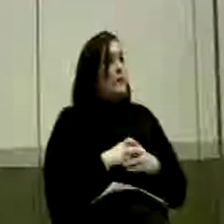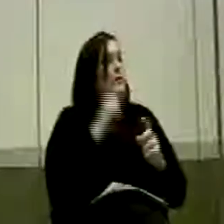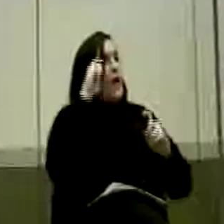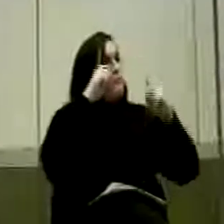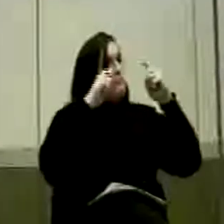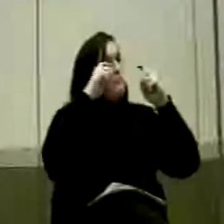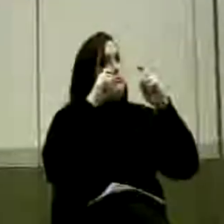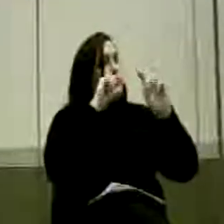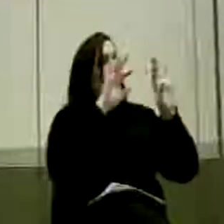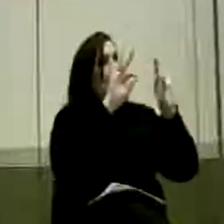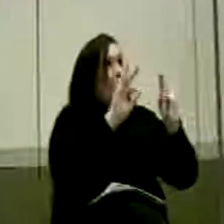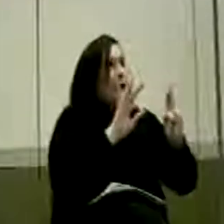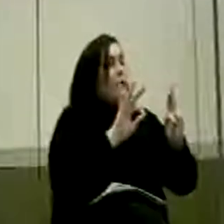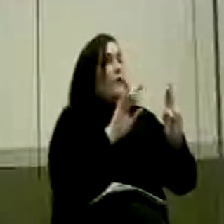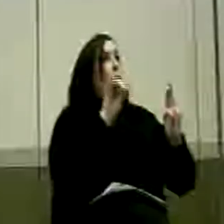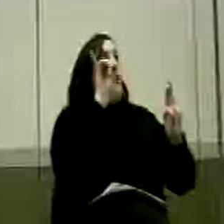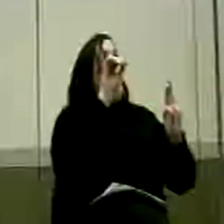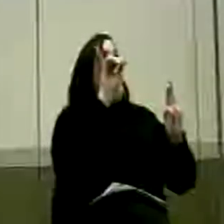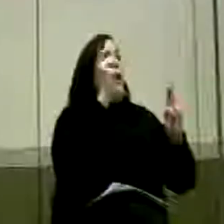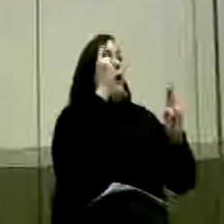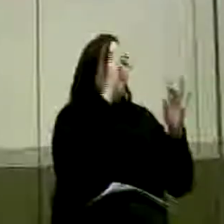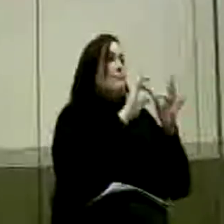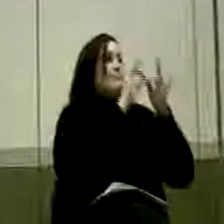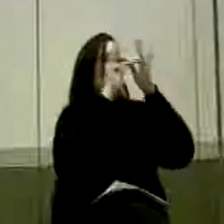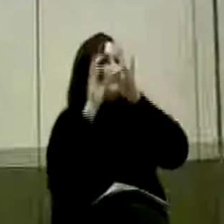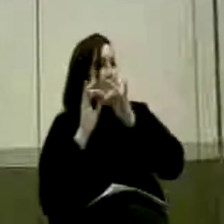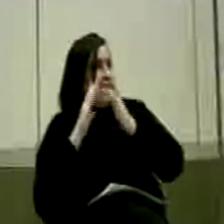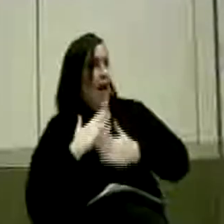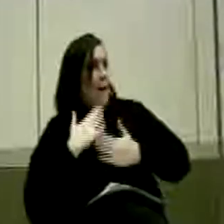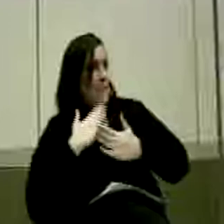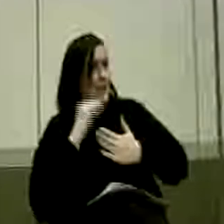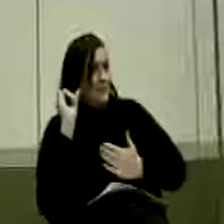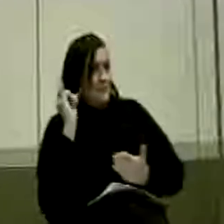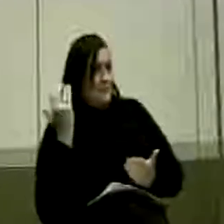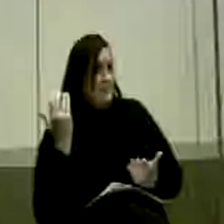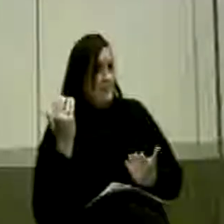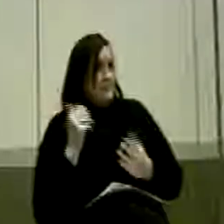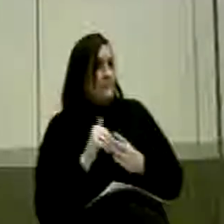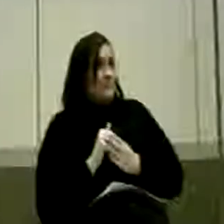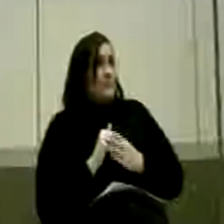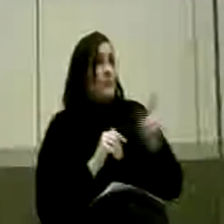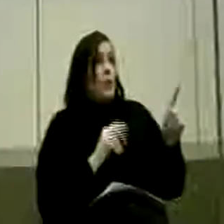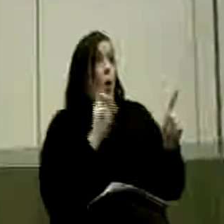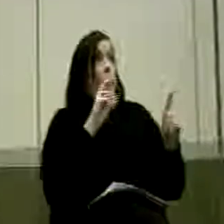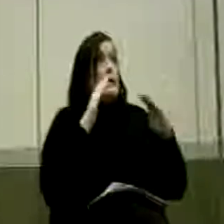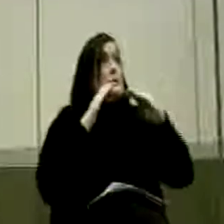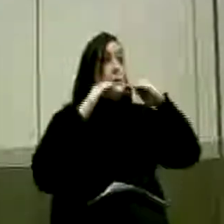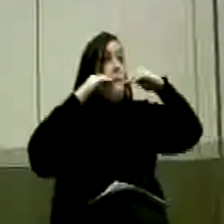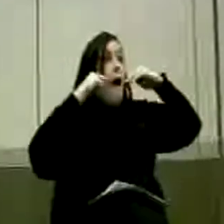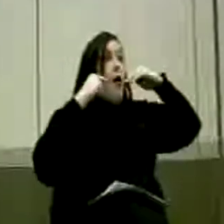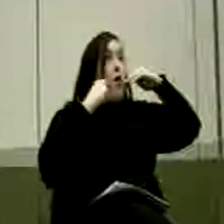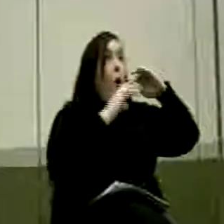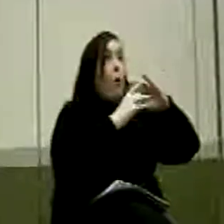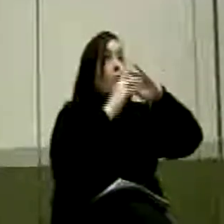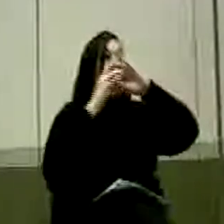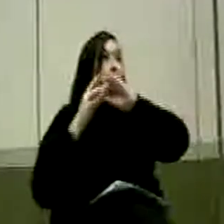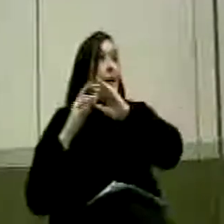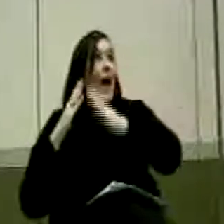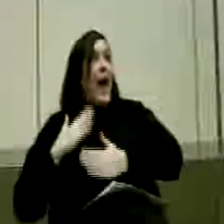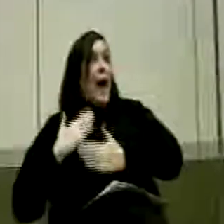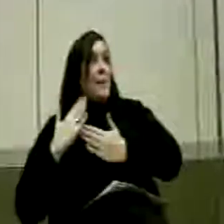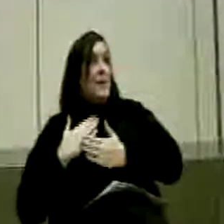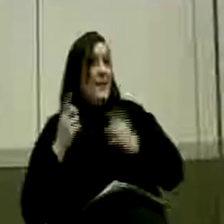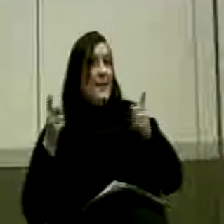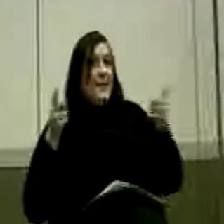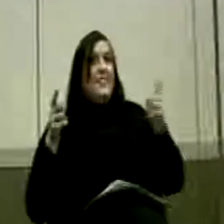facial expressions, so trying to get them to carry that over in story time as well. Right. To say, oh, he's smiling, that means he's happy.